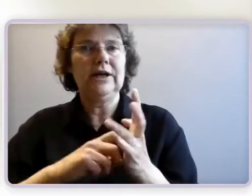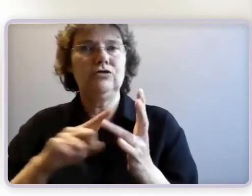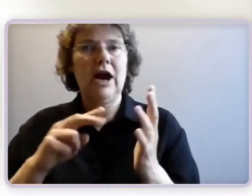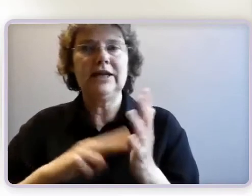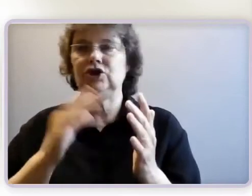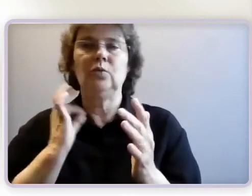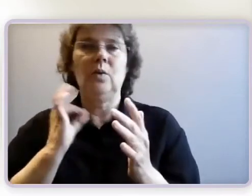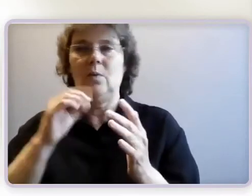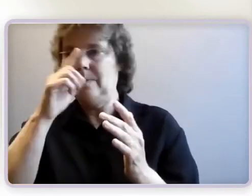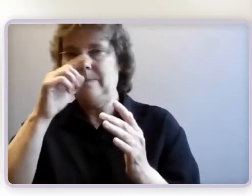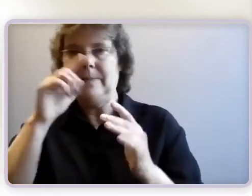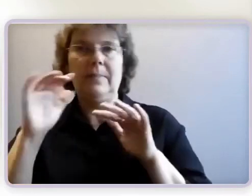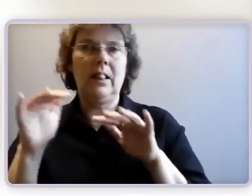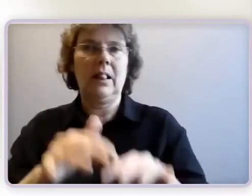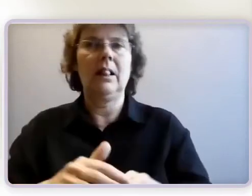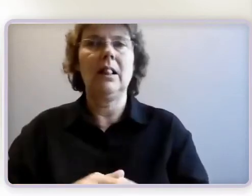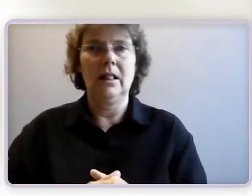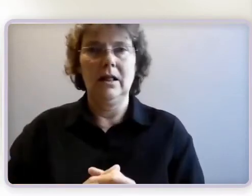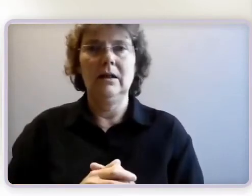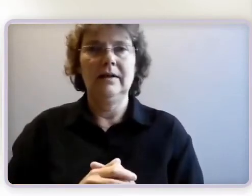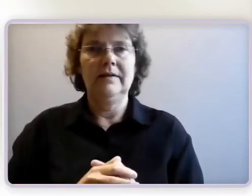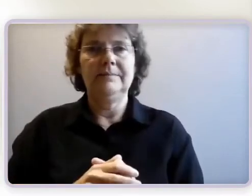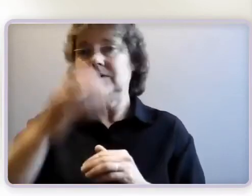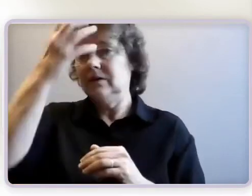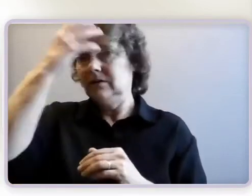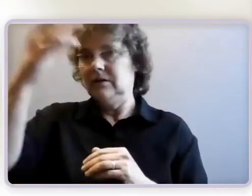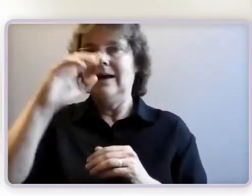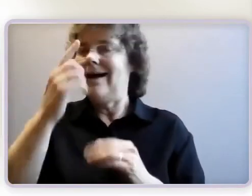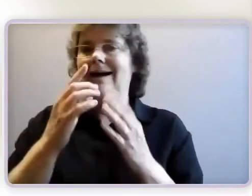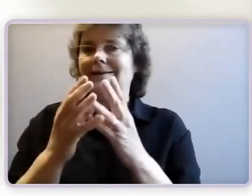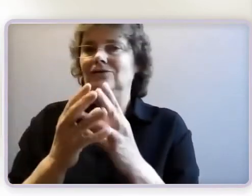The Royal Commission is not able to solve individual cases,